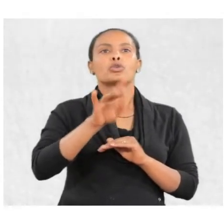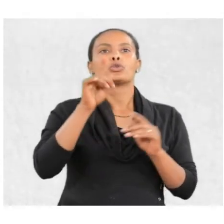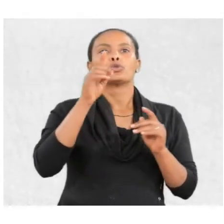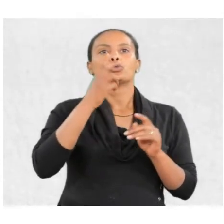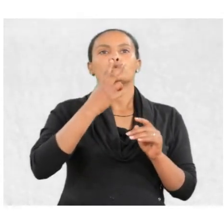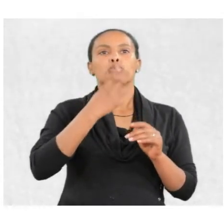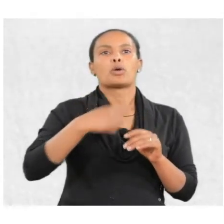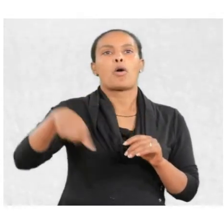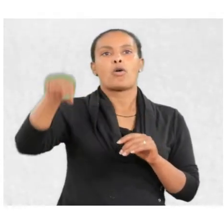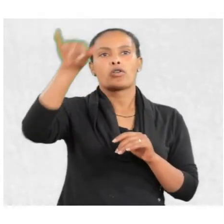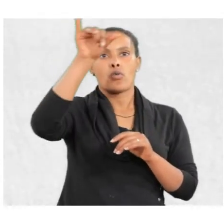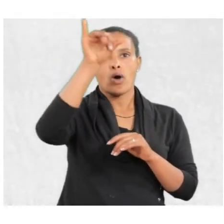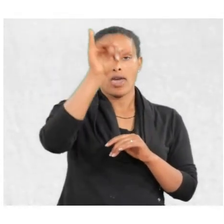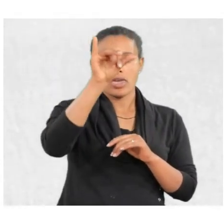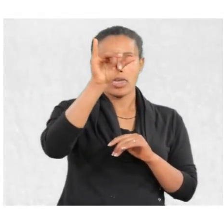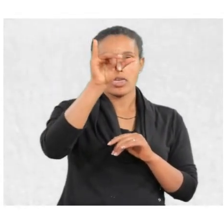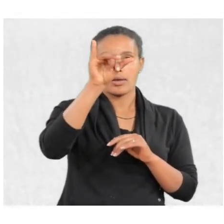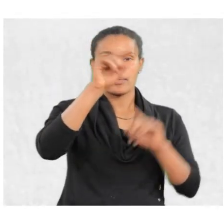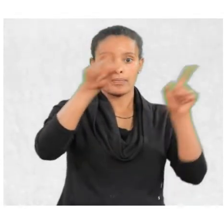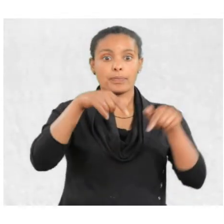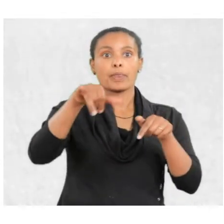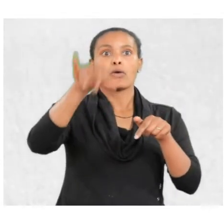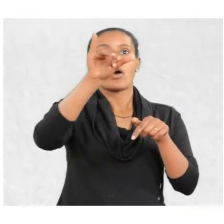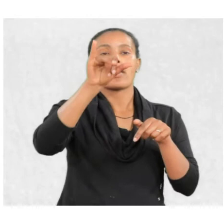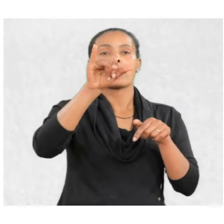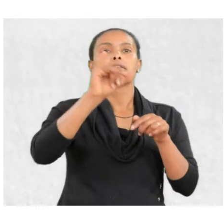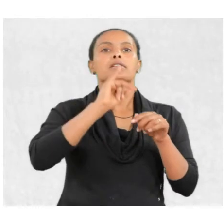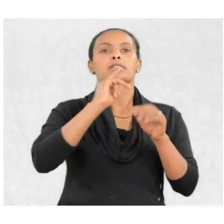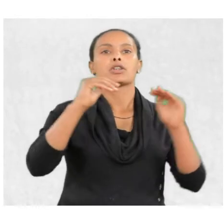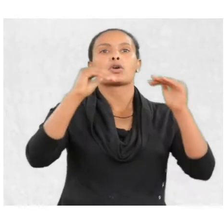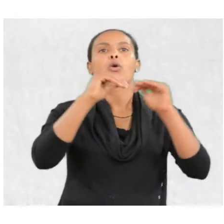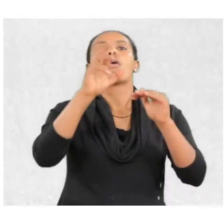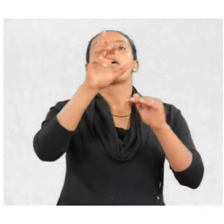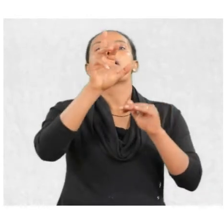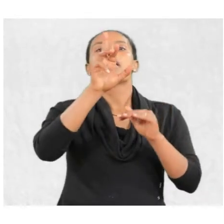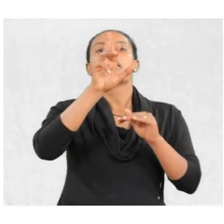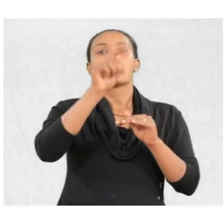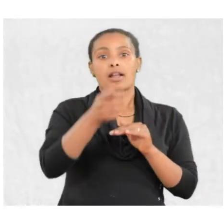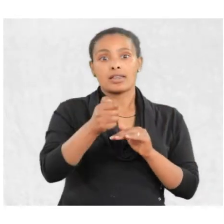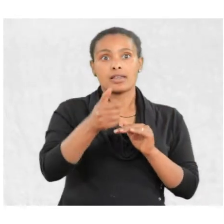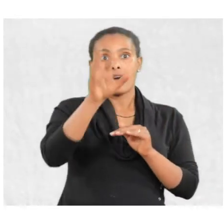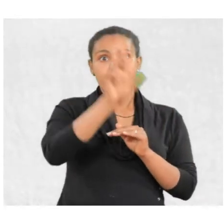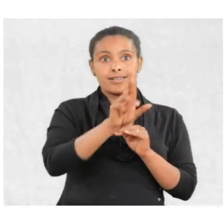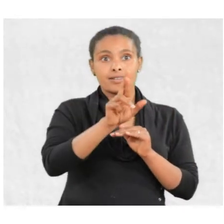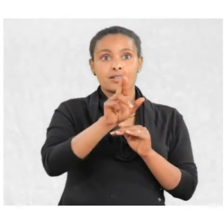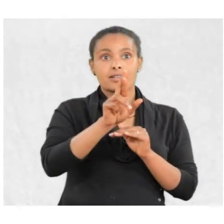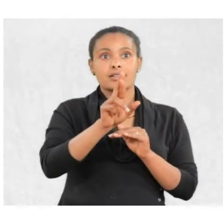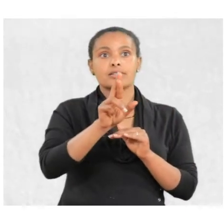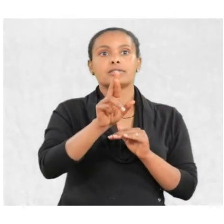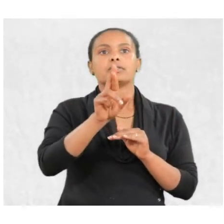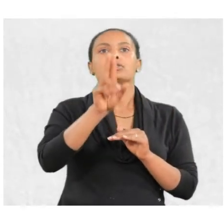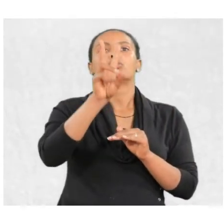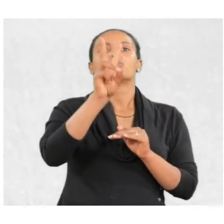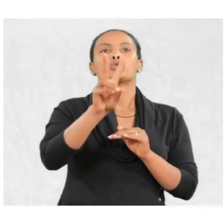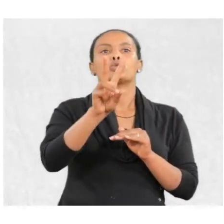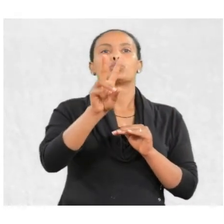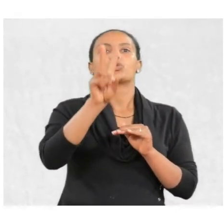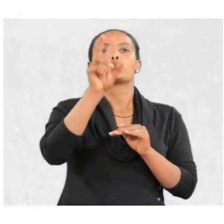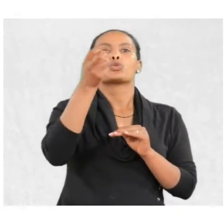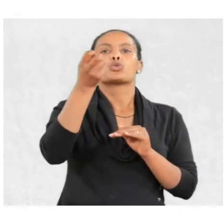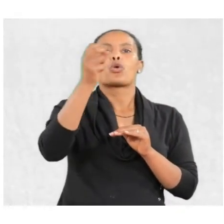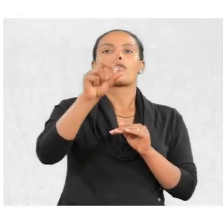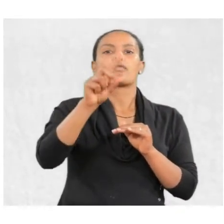power Y equal rate 1 over rate 2 is 12 divided